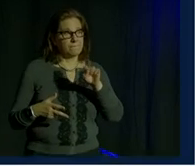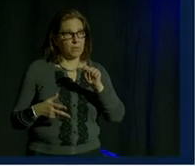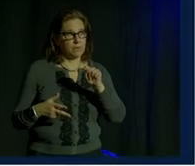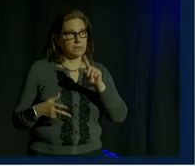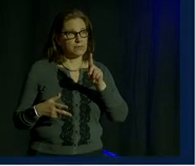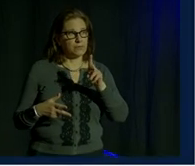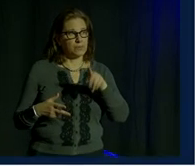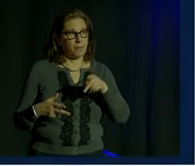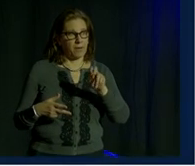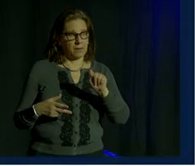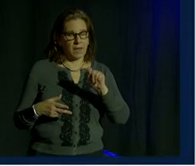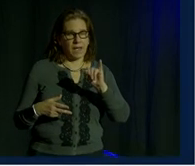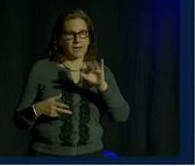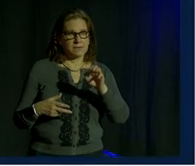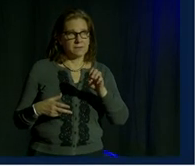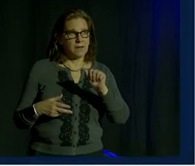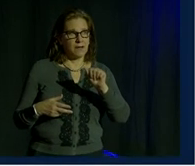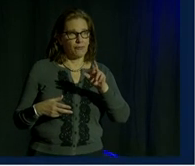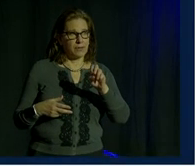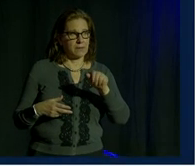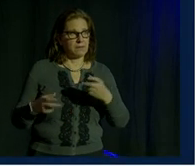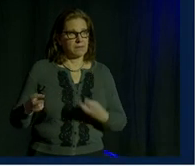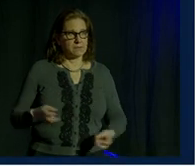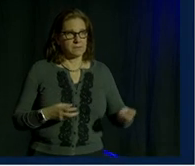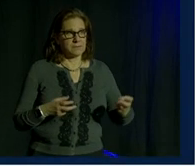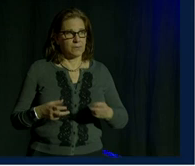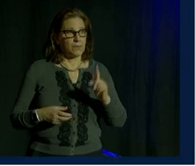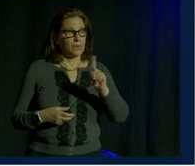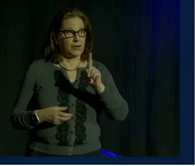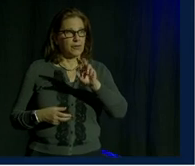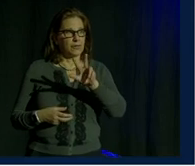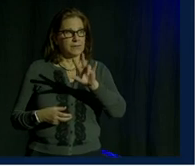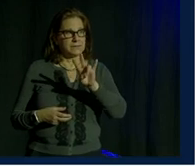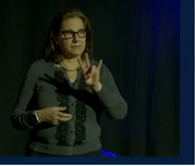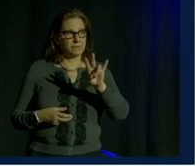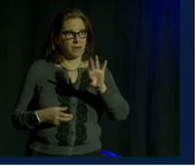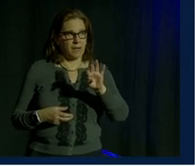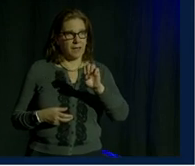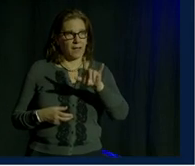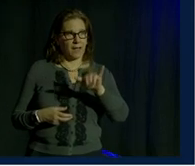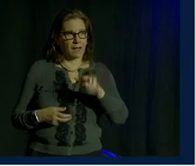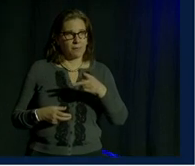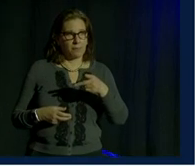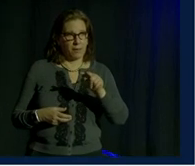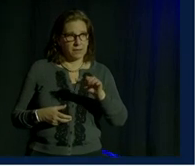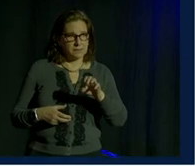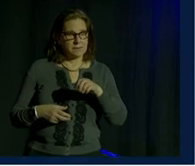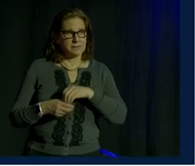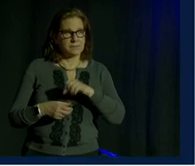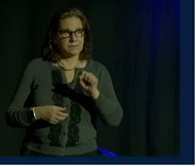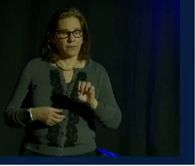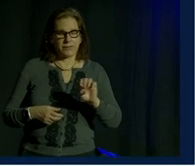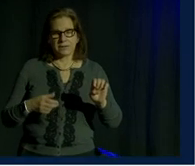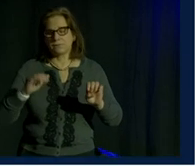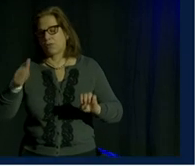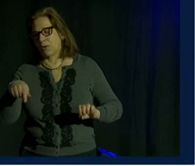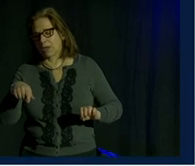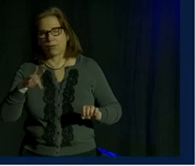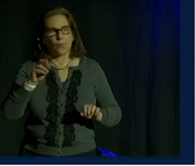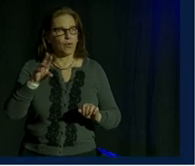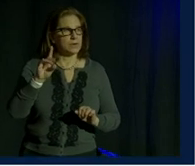The Fort DuPont Ice Arena is located at 3779 Eli Place Southeast in Ward